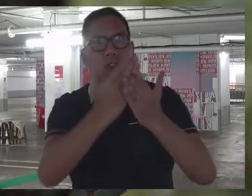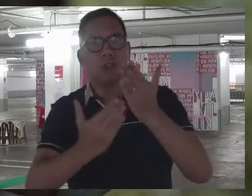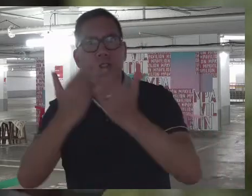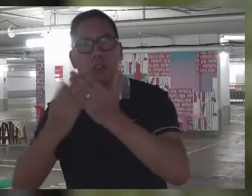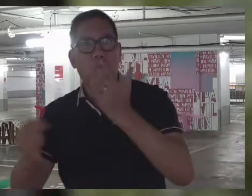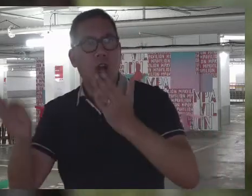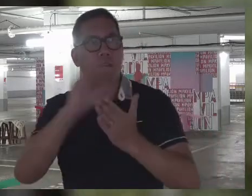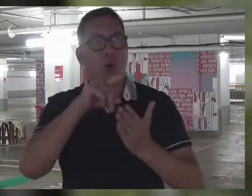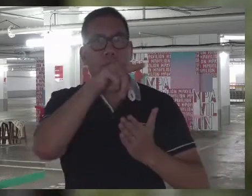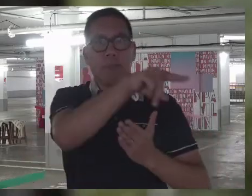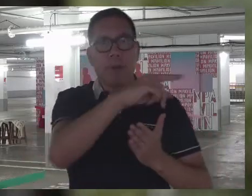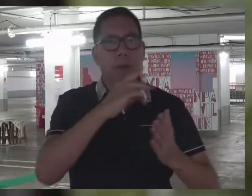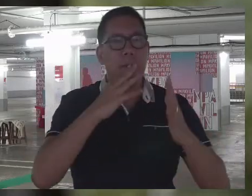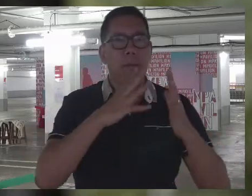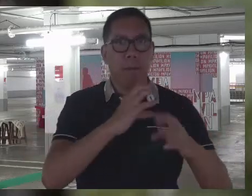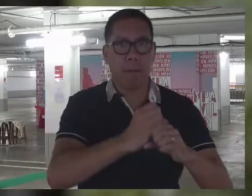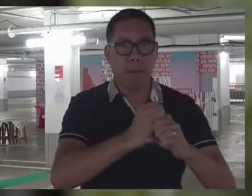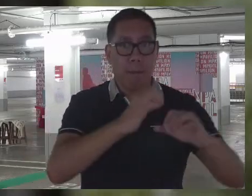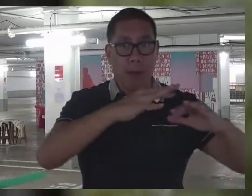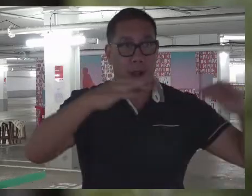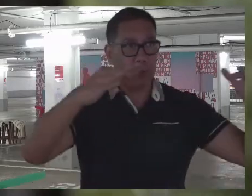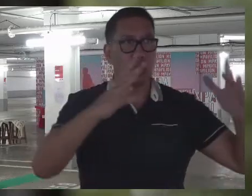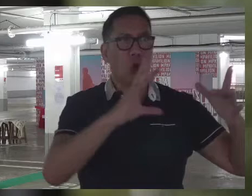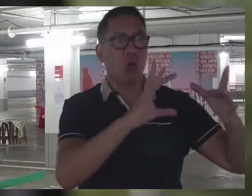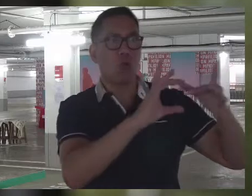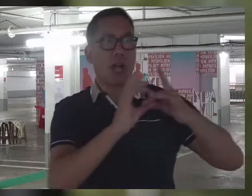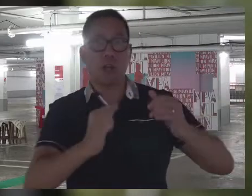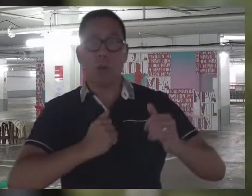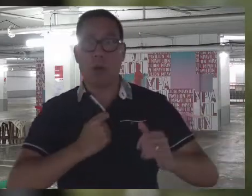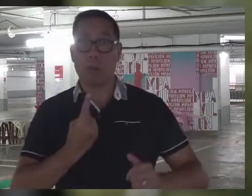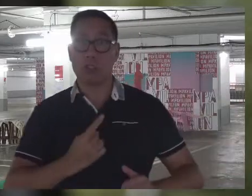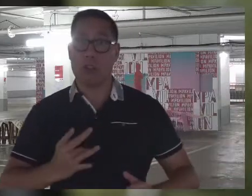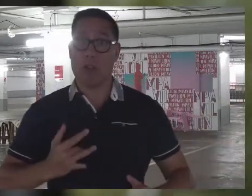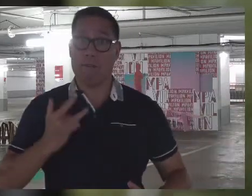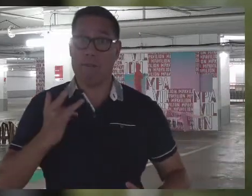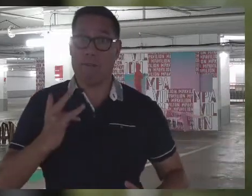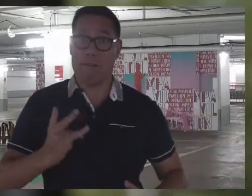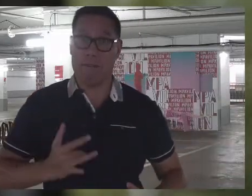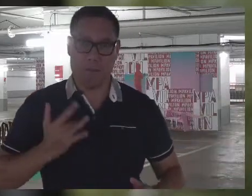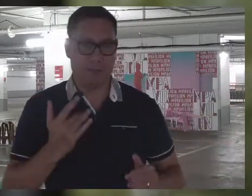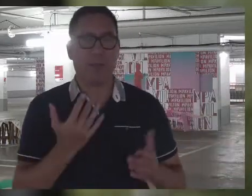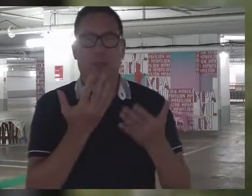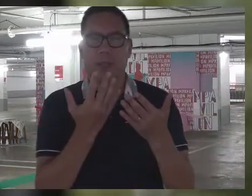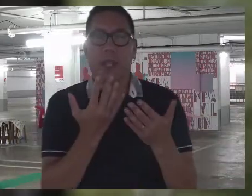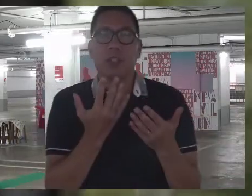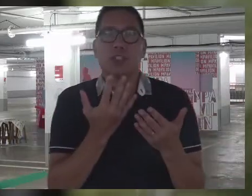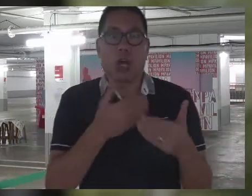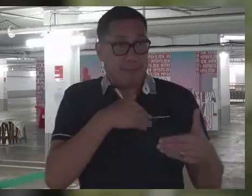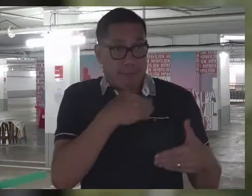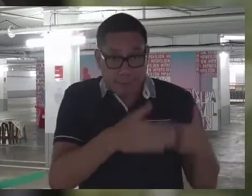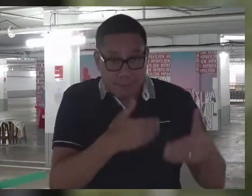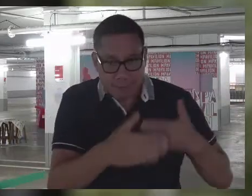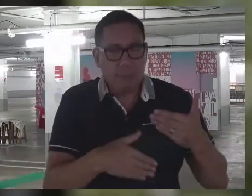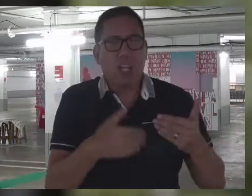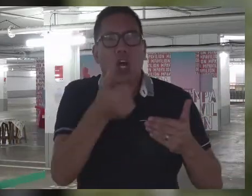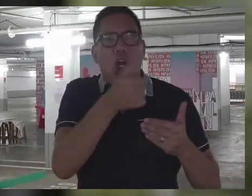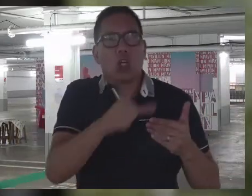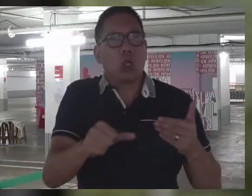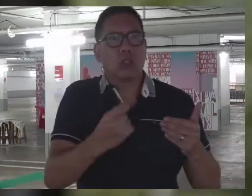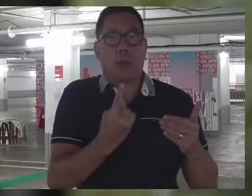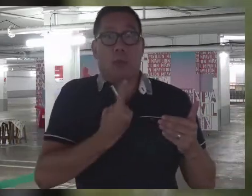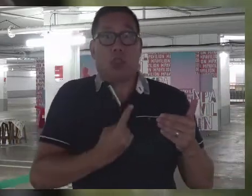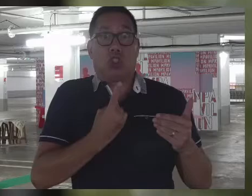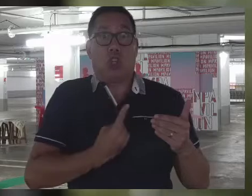of Parliament in relation to my own life. And by doing that, I used a mixture of